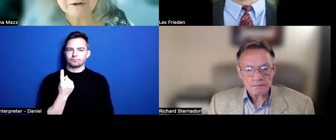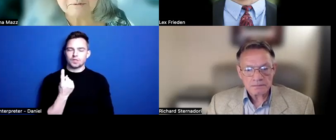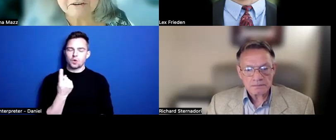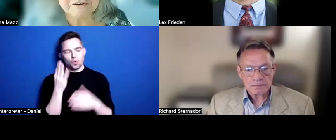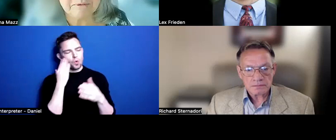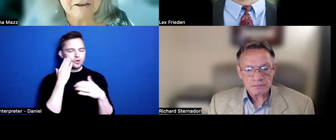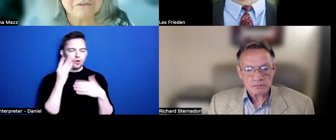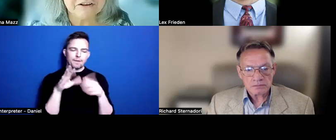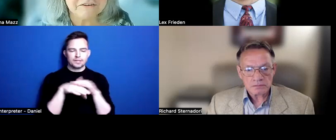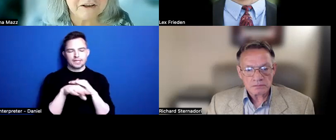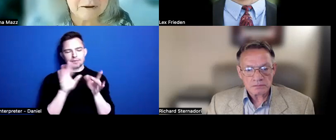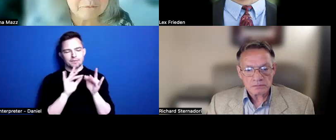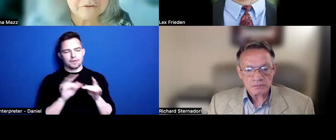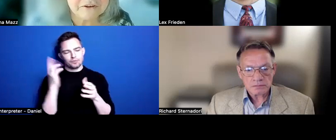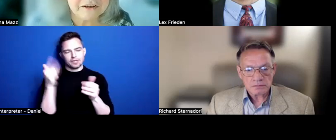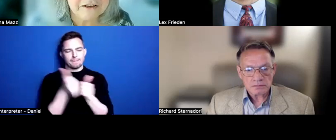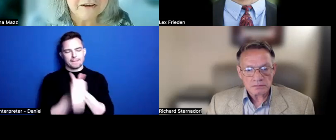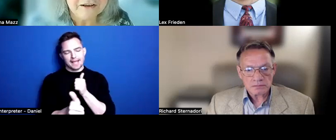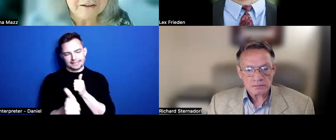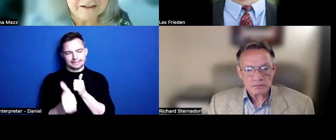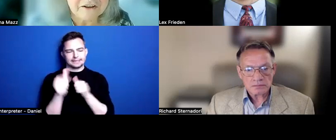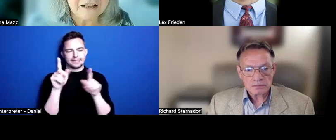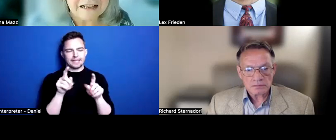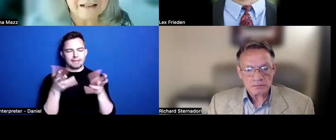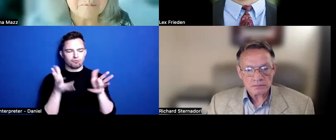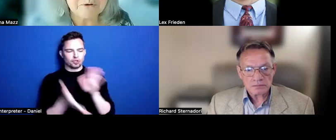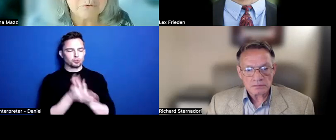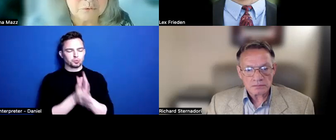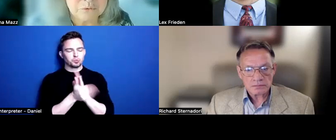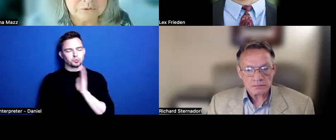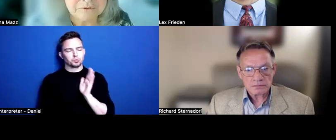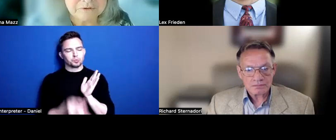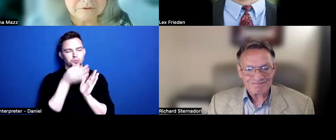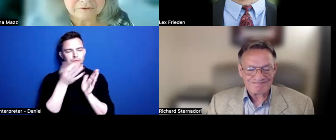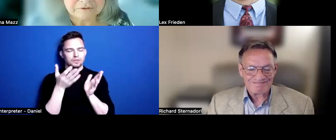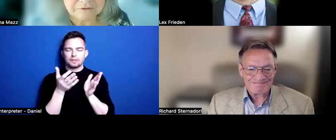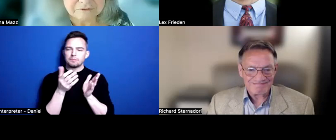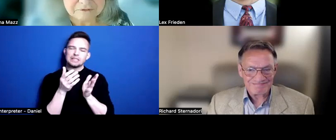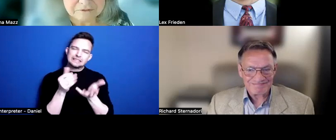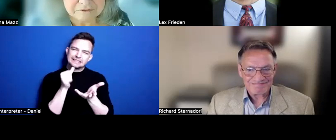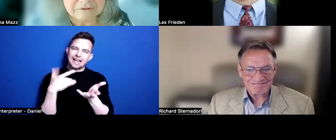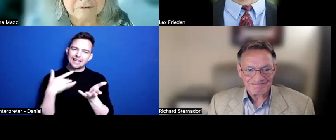about accessibility because I passed the exam, I would say that's unlikely to be true.